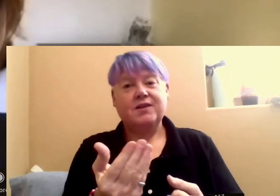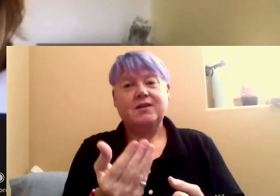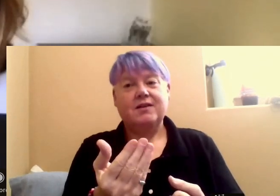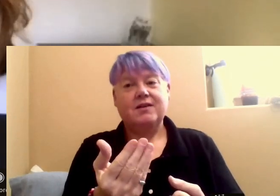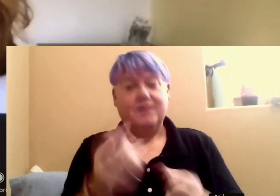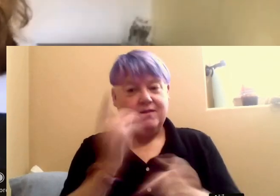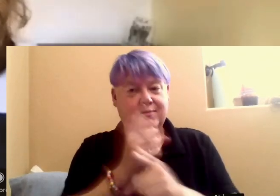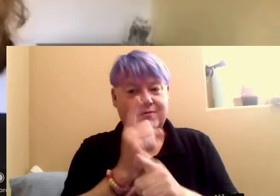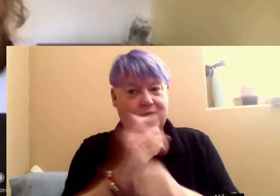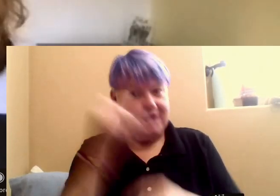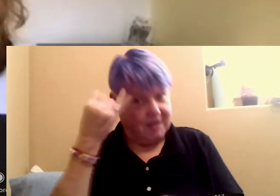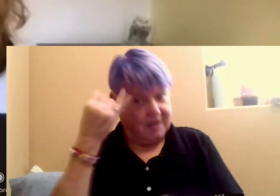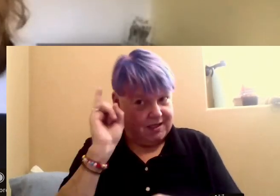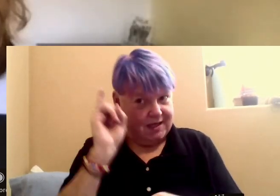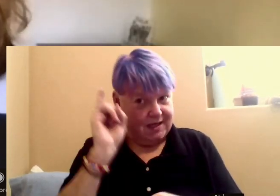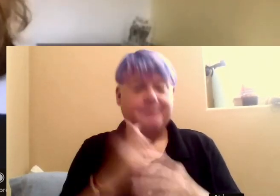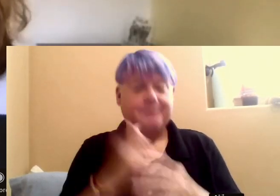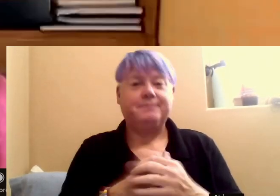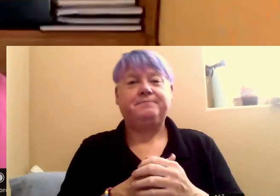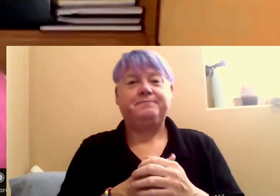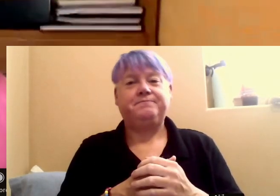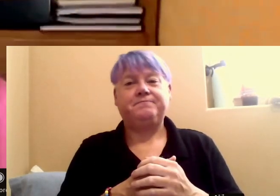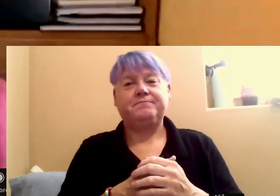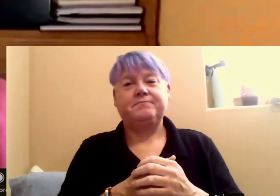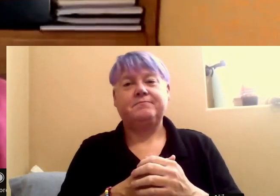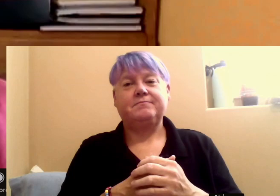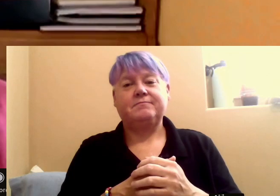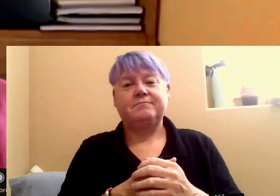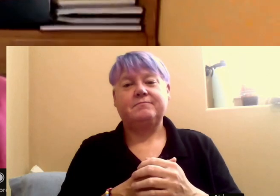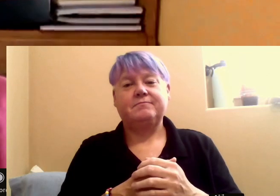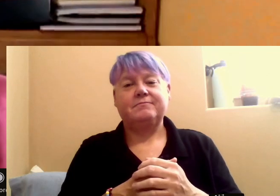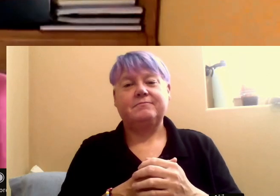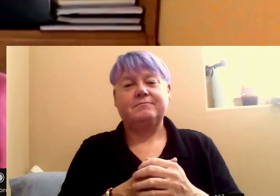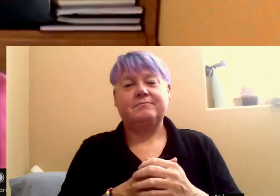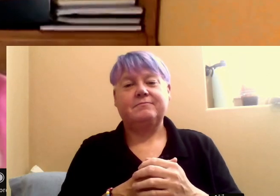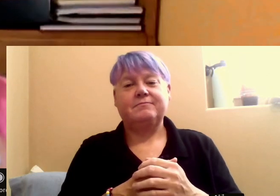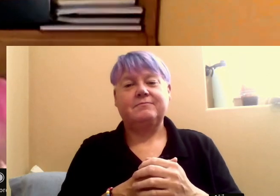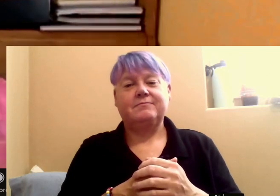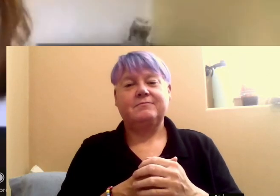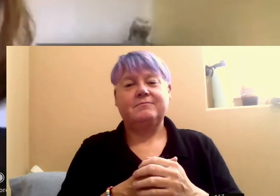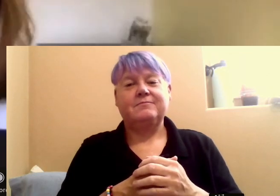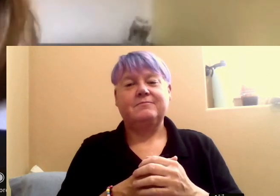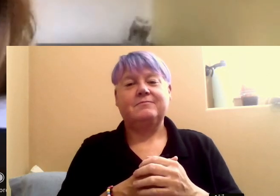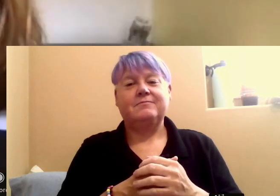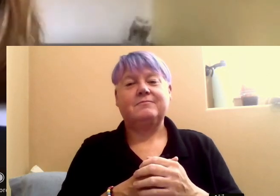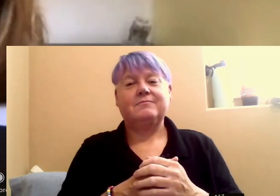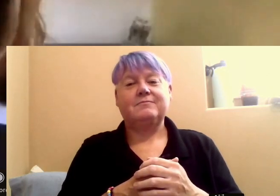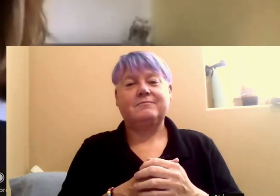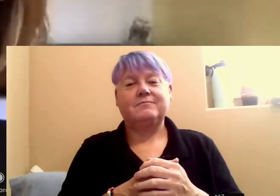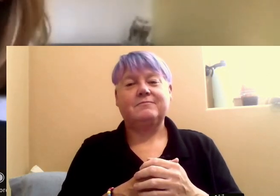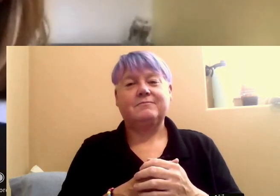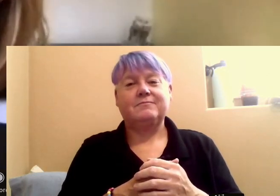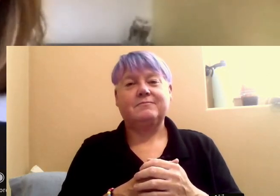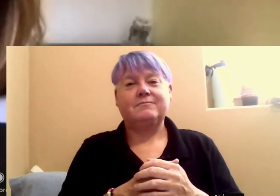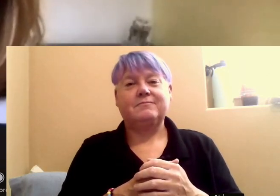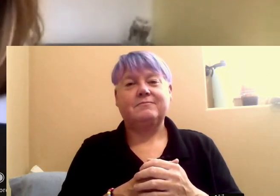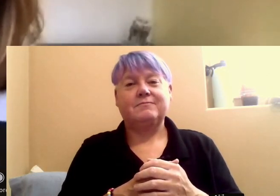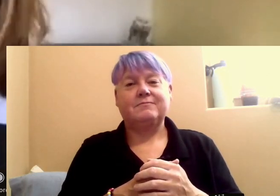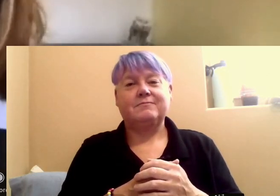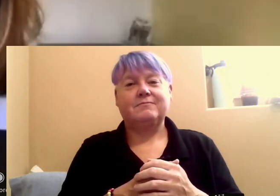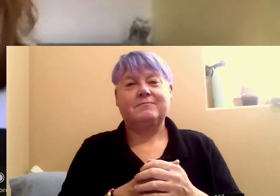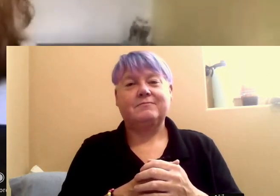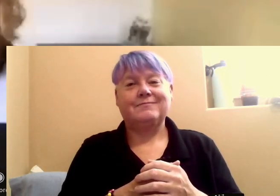right idea. many ways in, right? What's that? There's so many, yeah. ways in. That's probably why you have a lot more